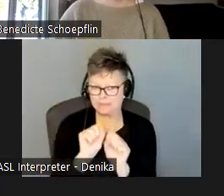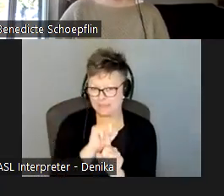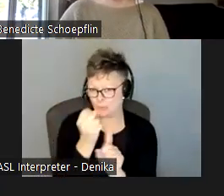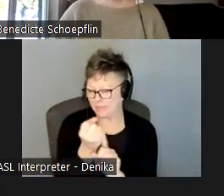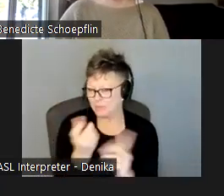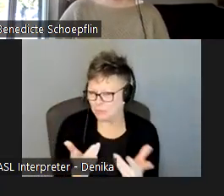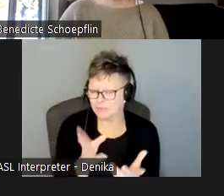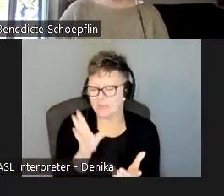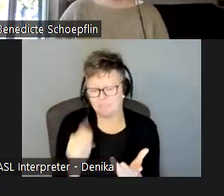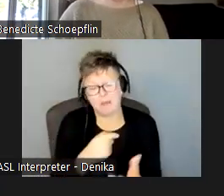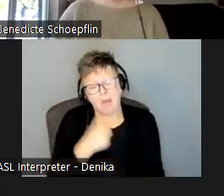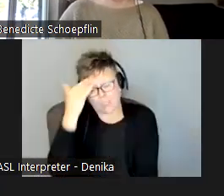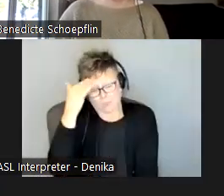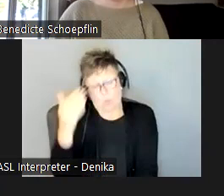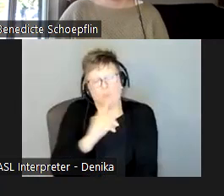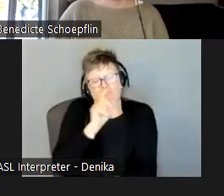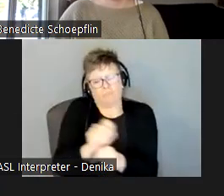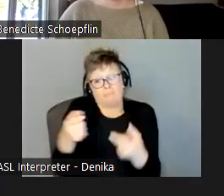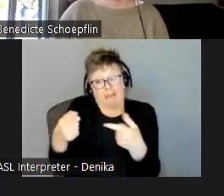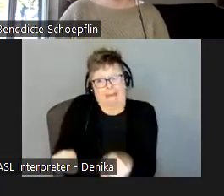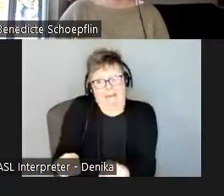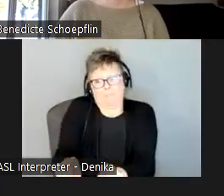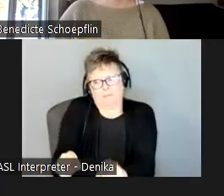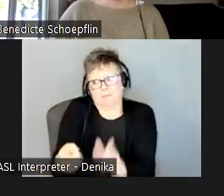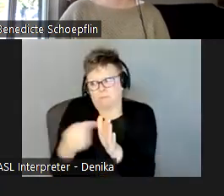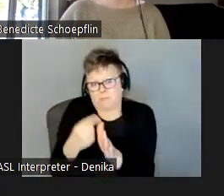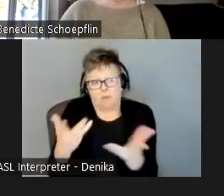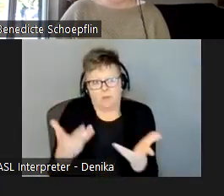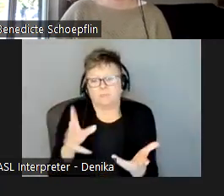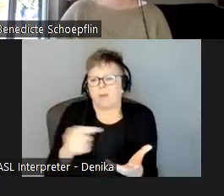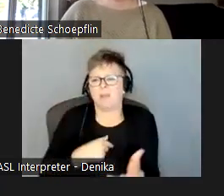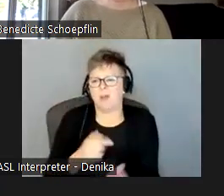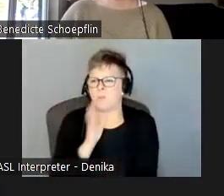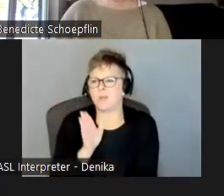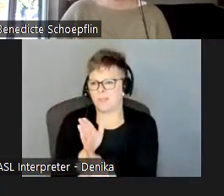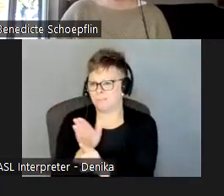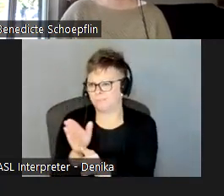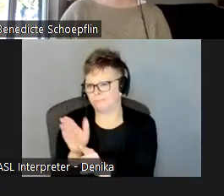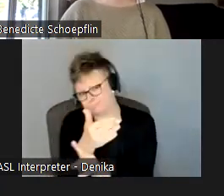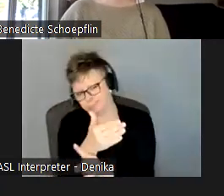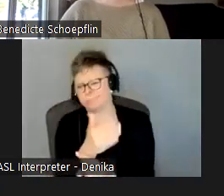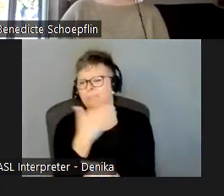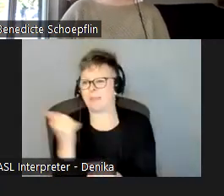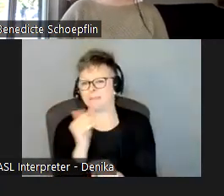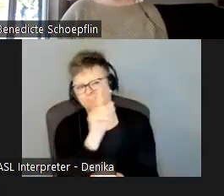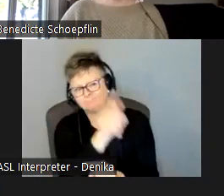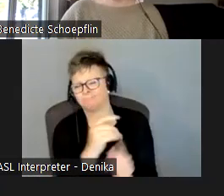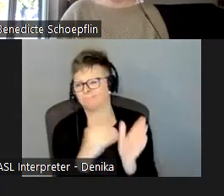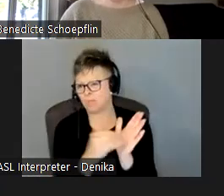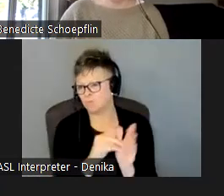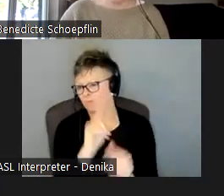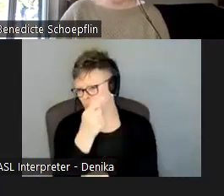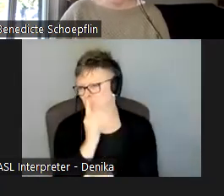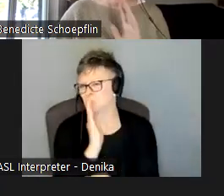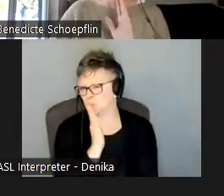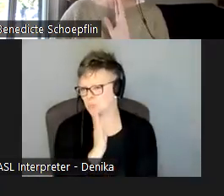it does happen. I wouldn't be able to direct you anywhere other than the doctor. Go to the doctor first. Okay, thank you for